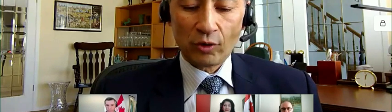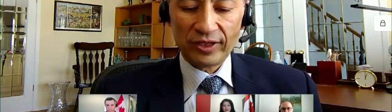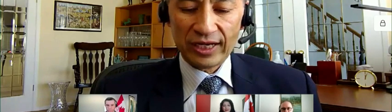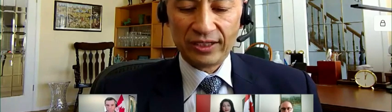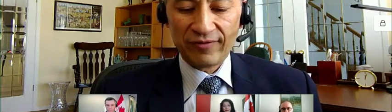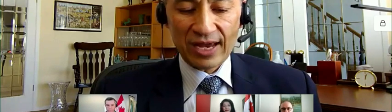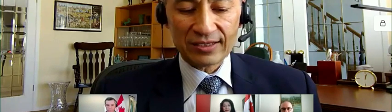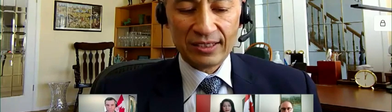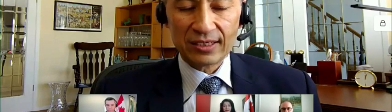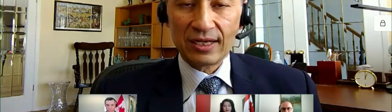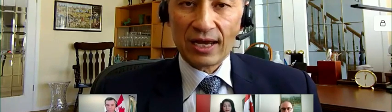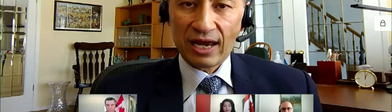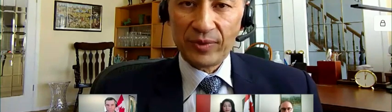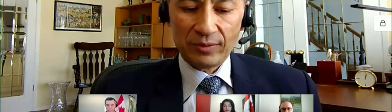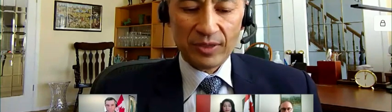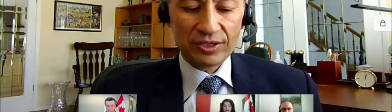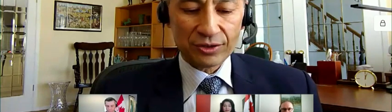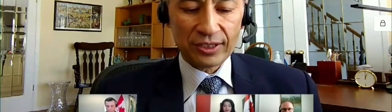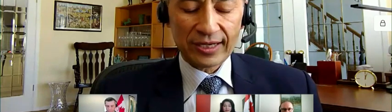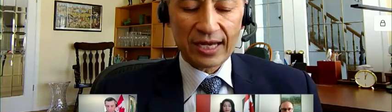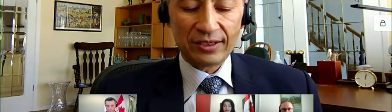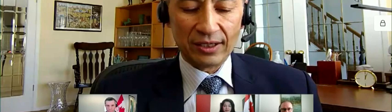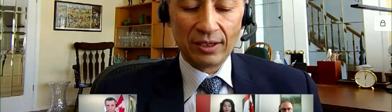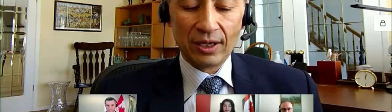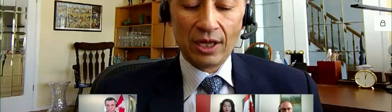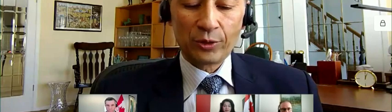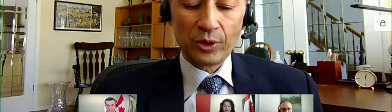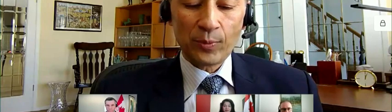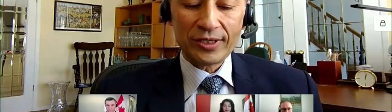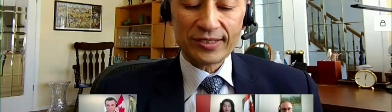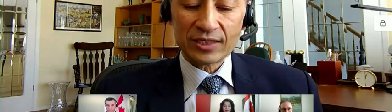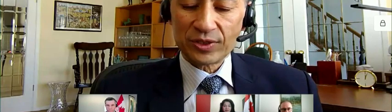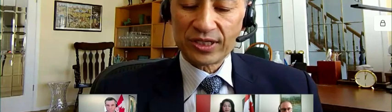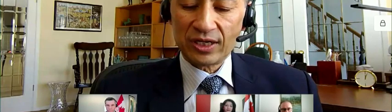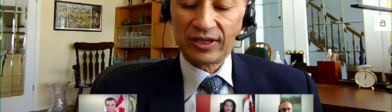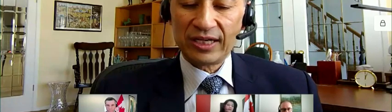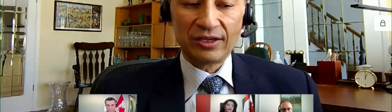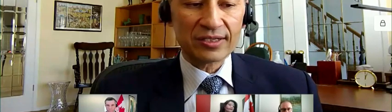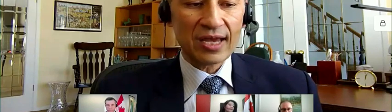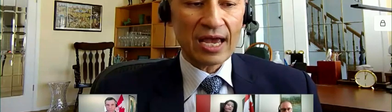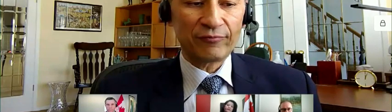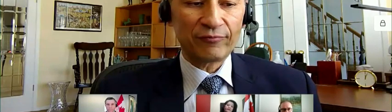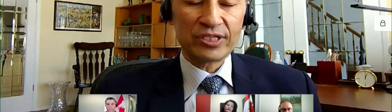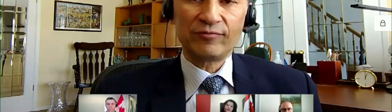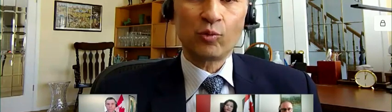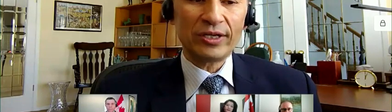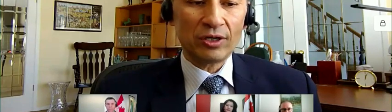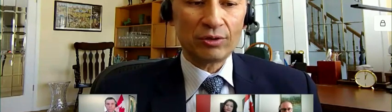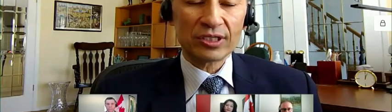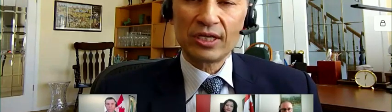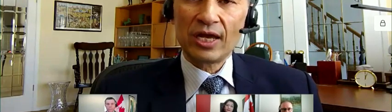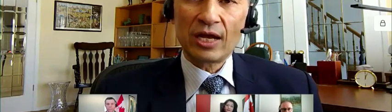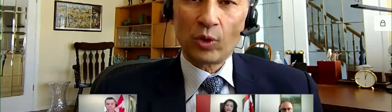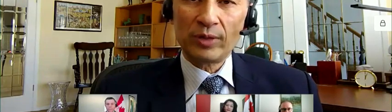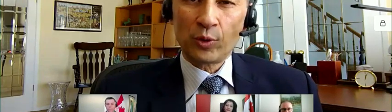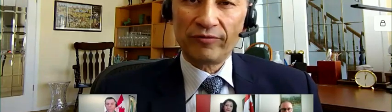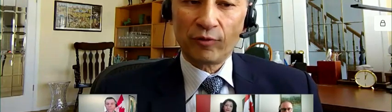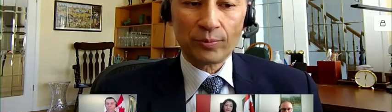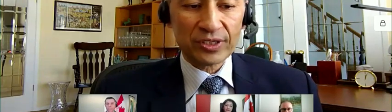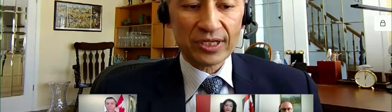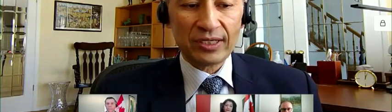doses of COVID-19 vaccines have been administered in Canada. 3.6% of Canadians have received one dose,